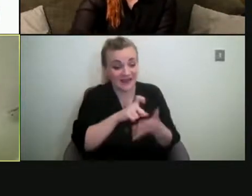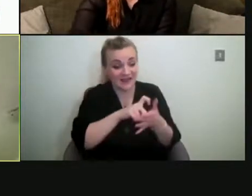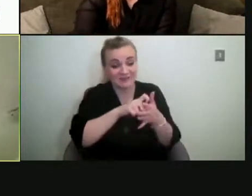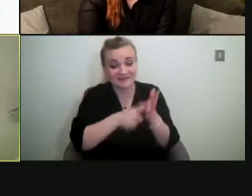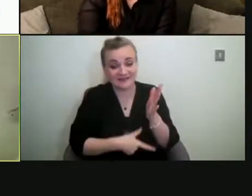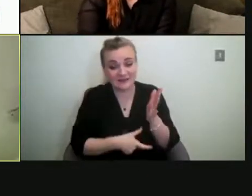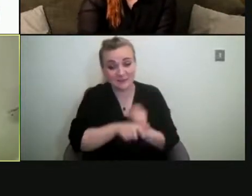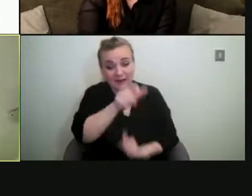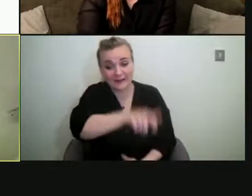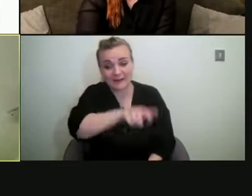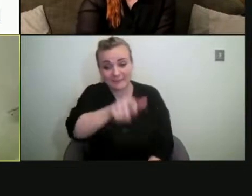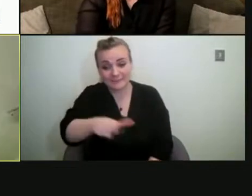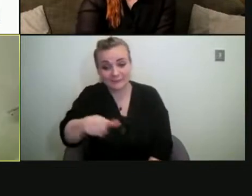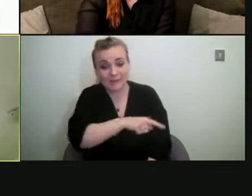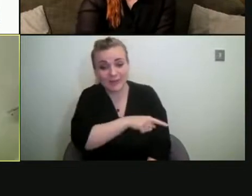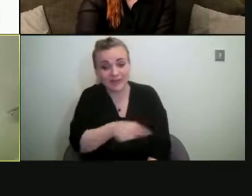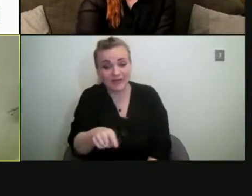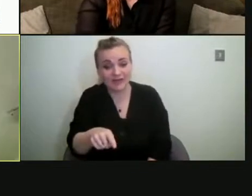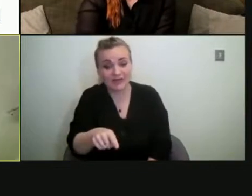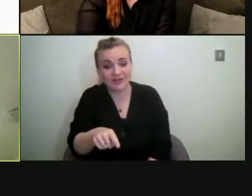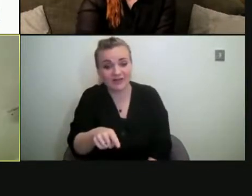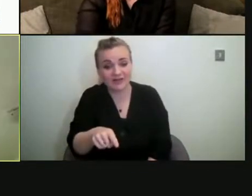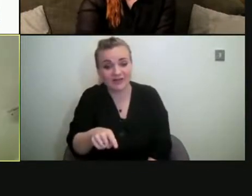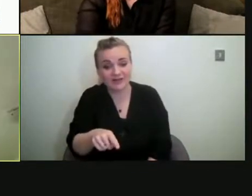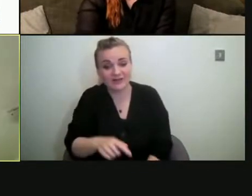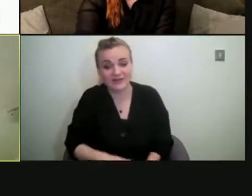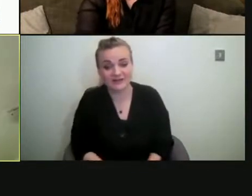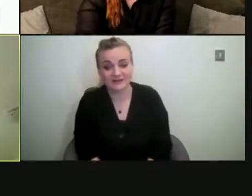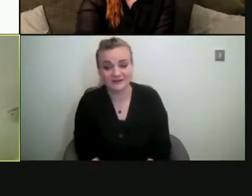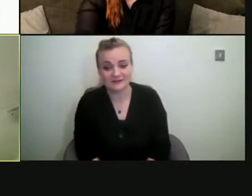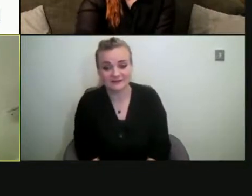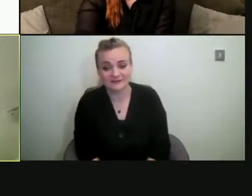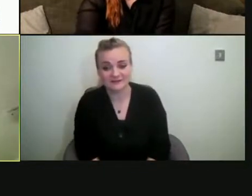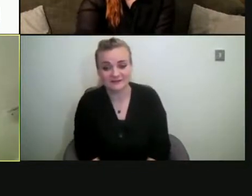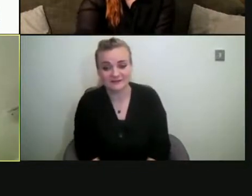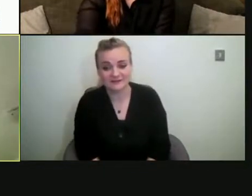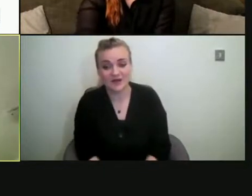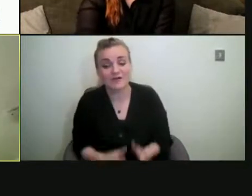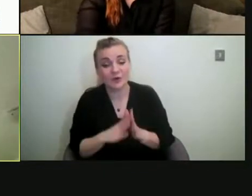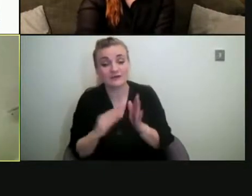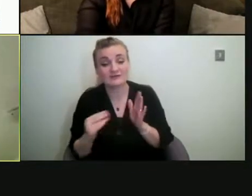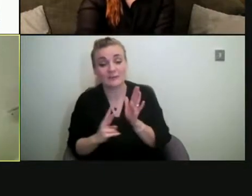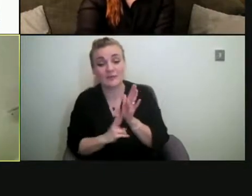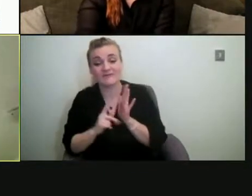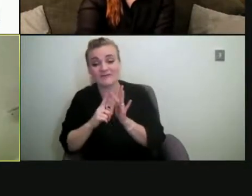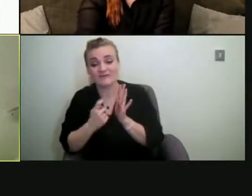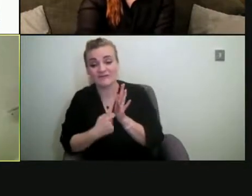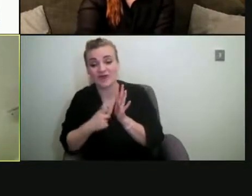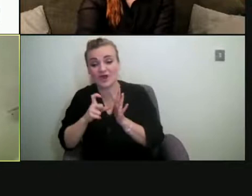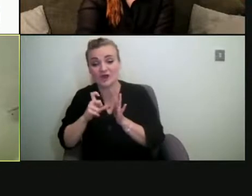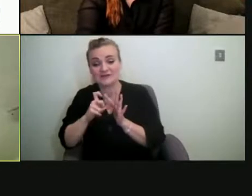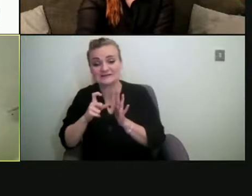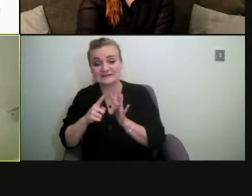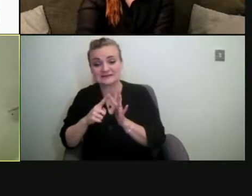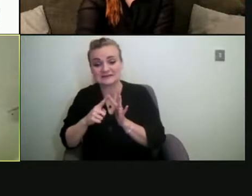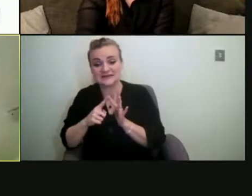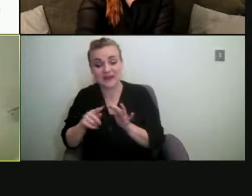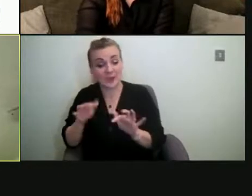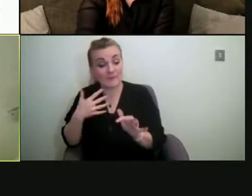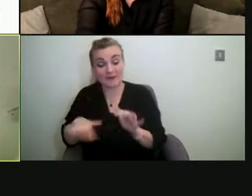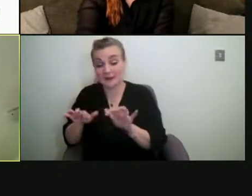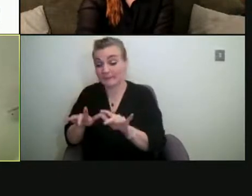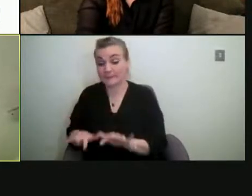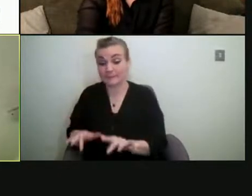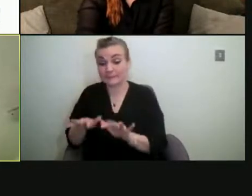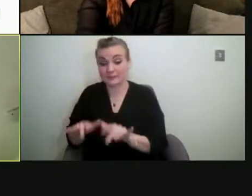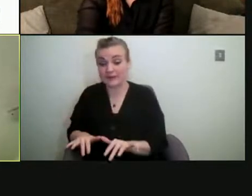example, Giuseppe Verdi, when Verdi was in the conservatory, Verdi really couldn't play the piano because he had